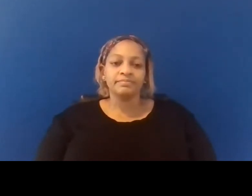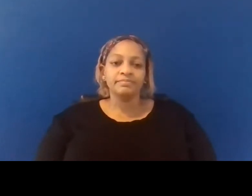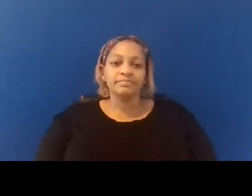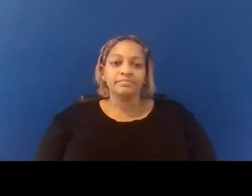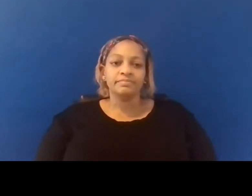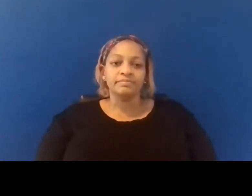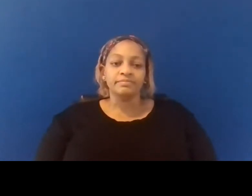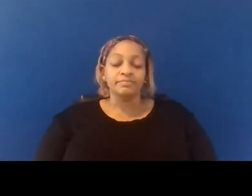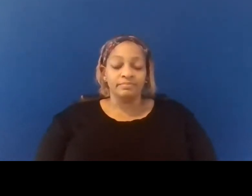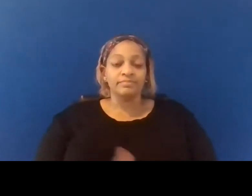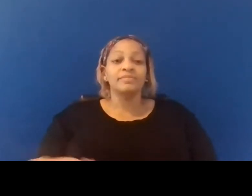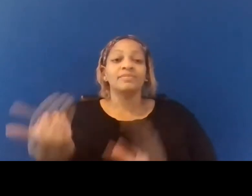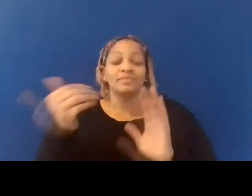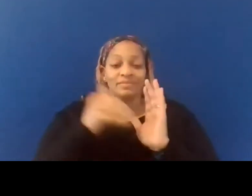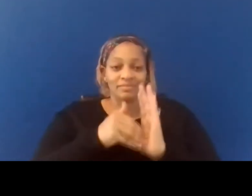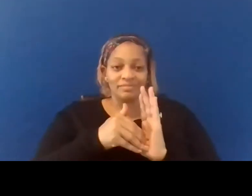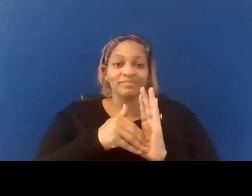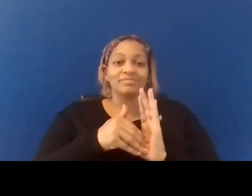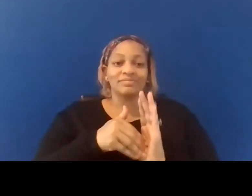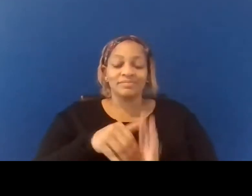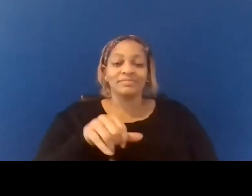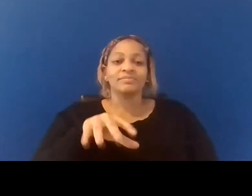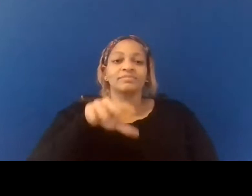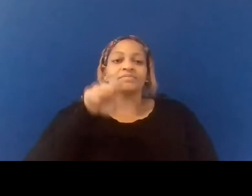Take a third breath in